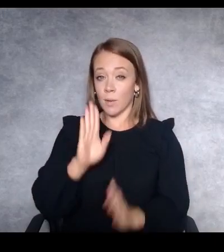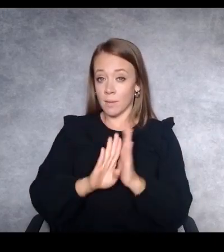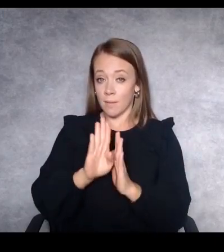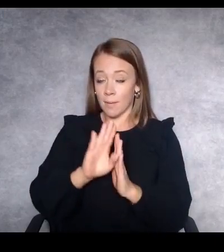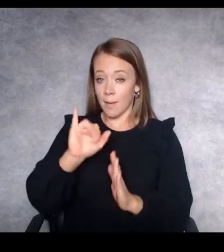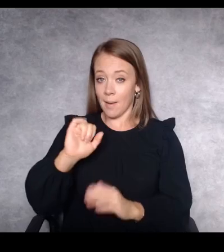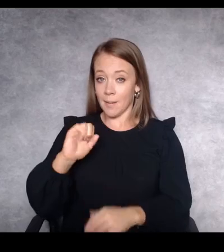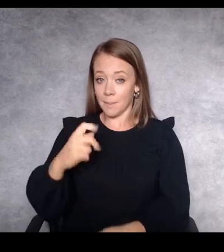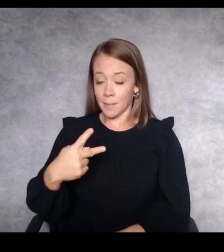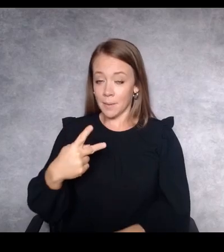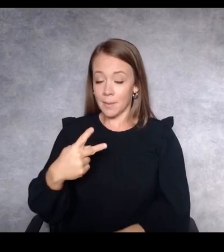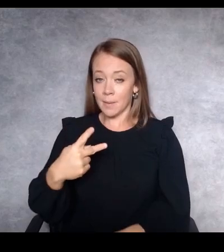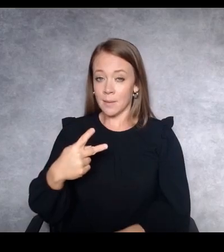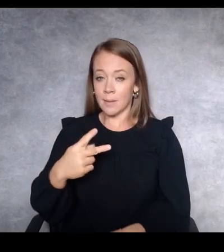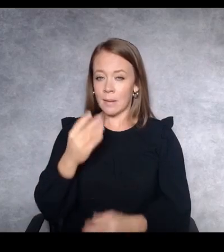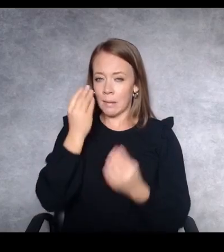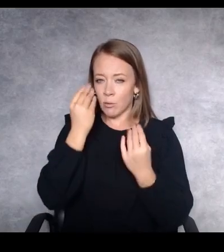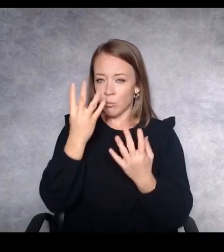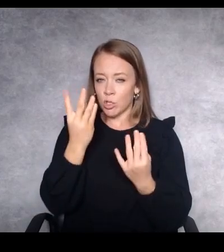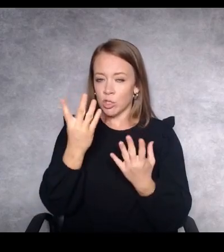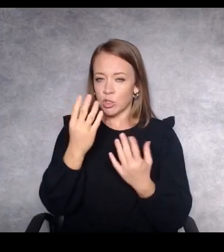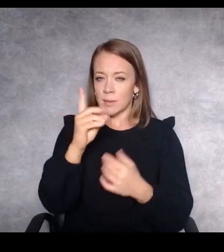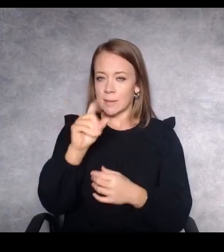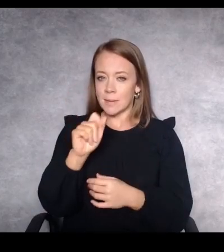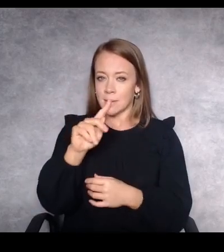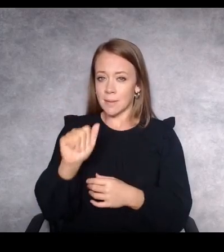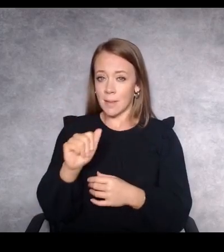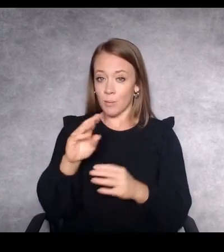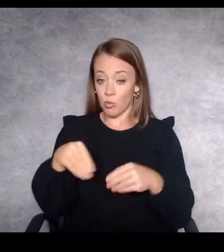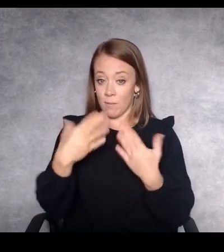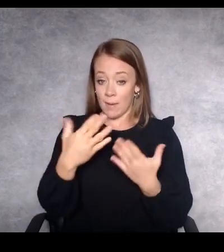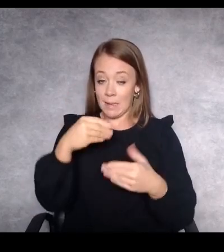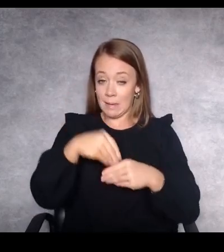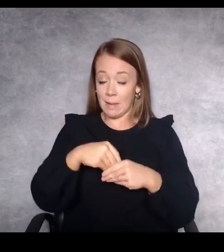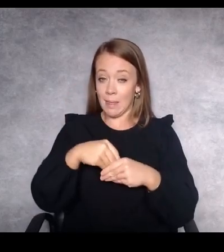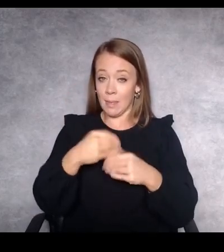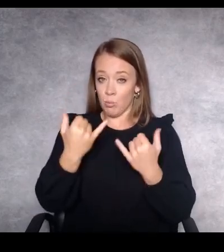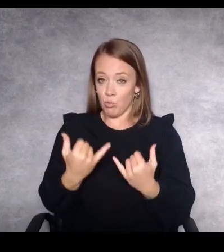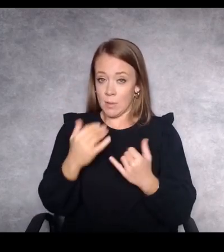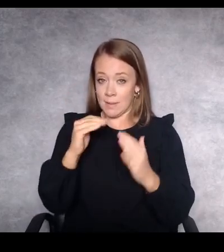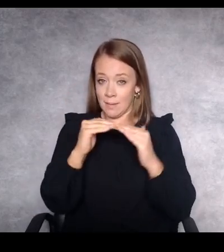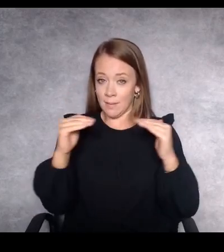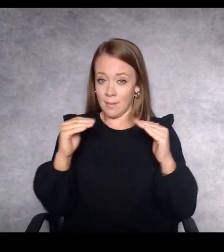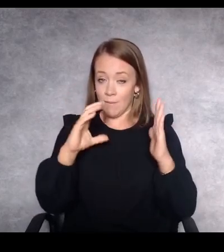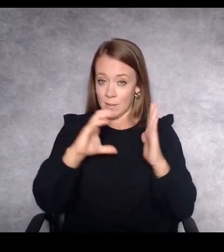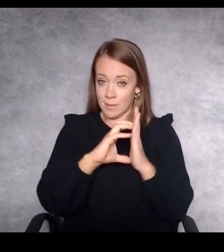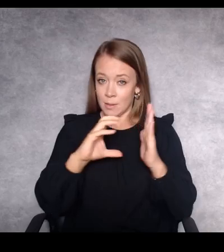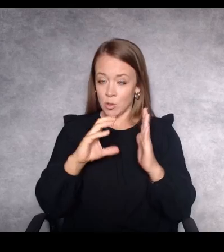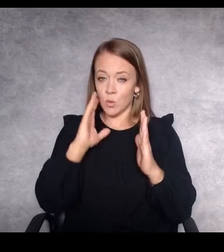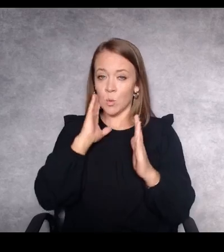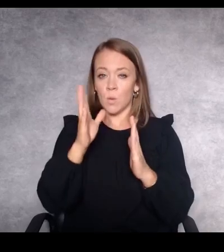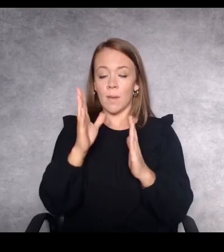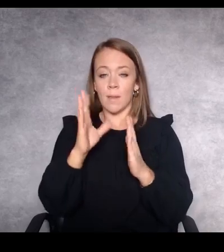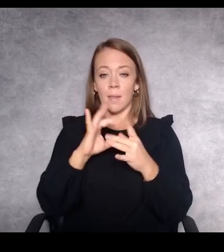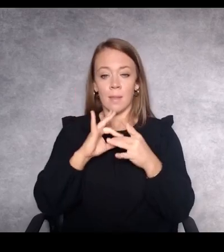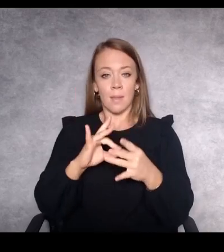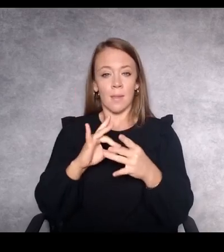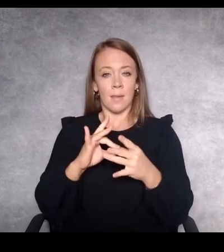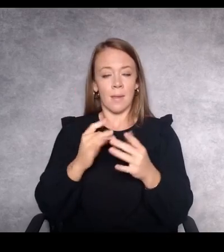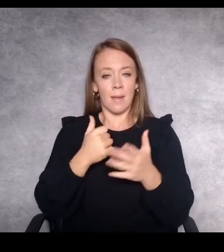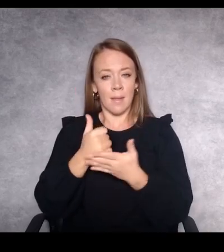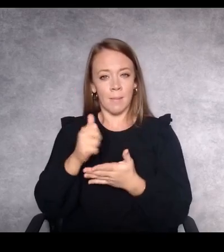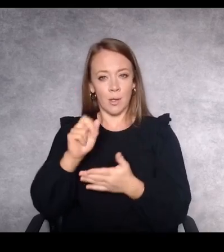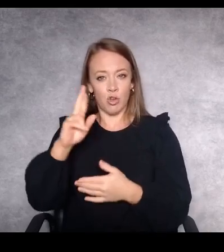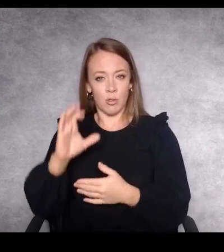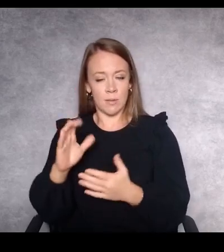builds that IEP, the information and data provided in the present levels are going to connect and help the ARC to develop